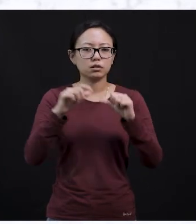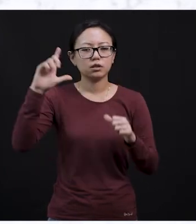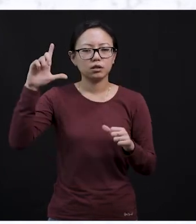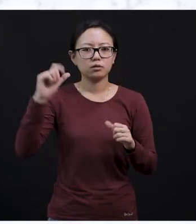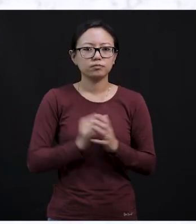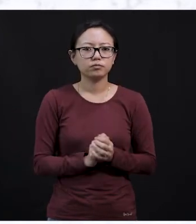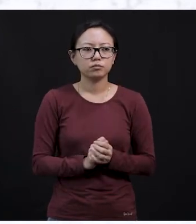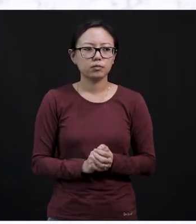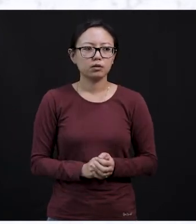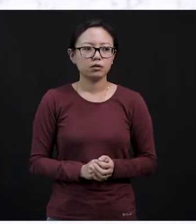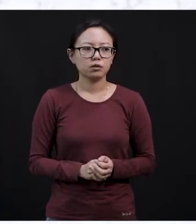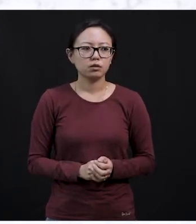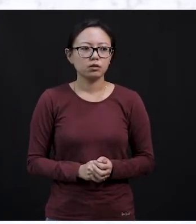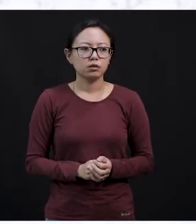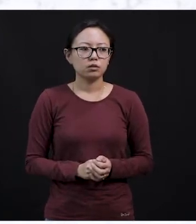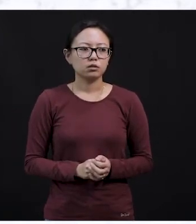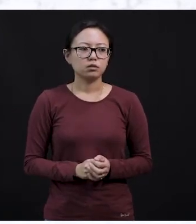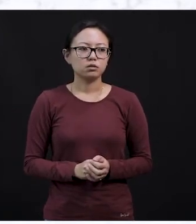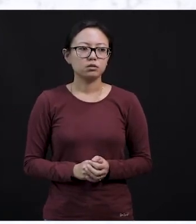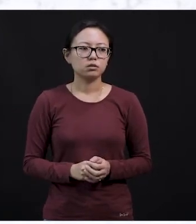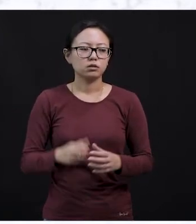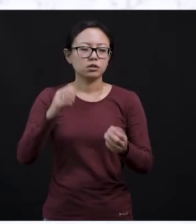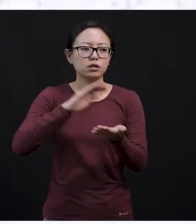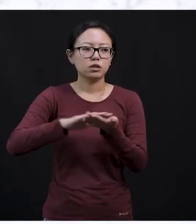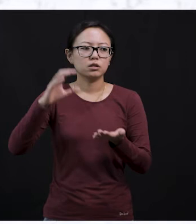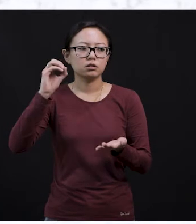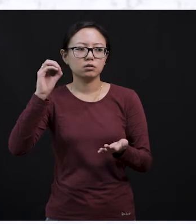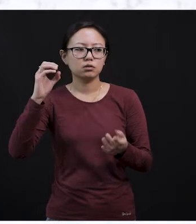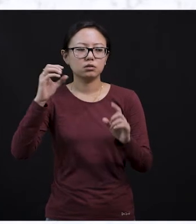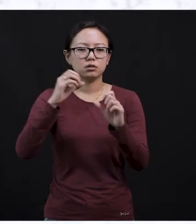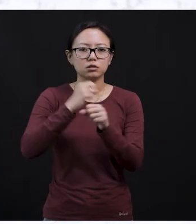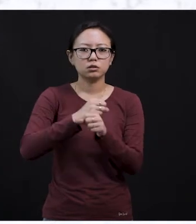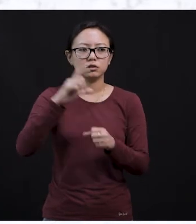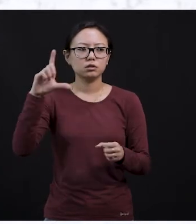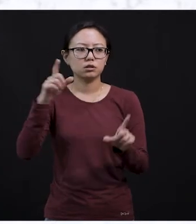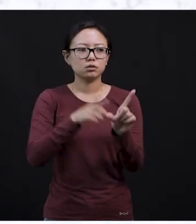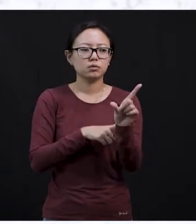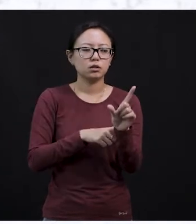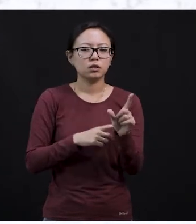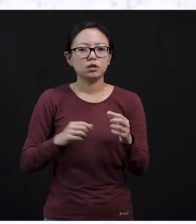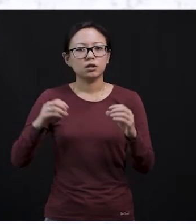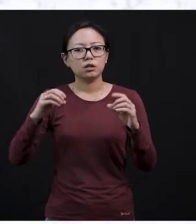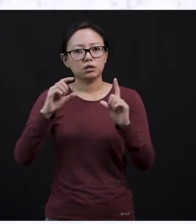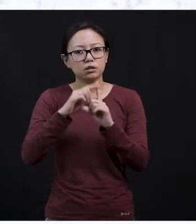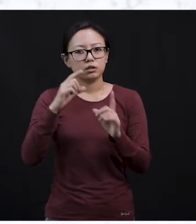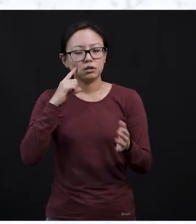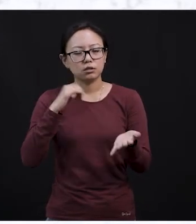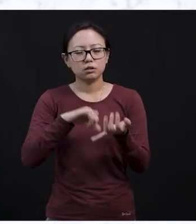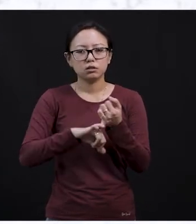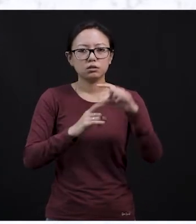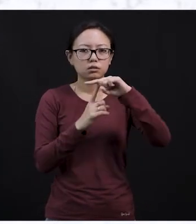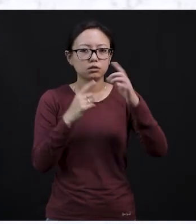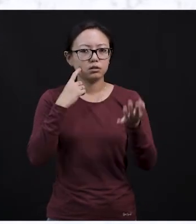call it Ganga. So Hooghly is a distributary of that famous and great river. Sirajuddaulah protested and